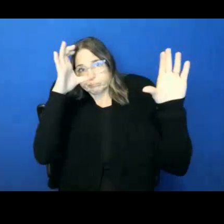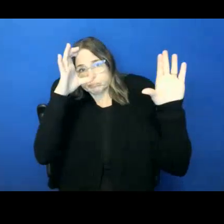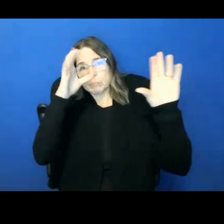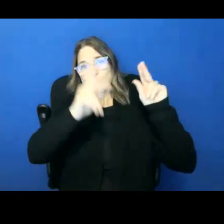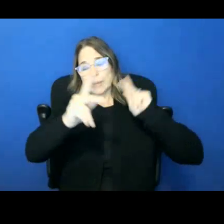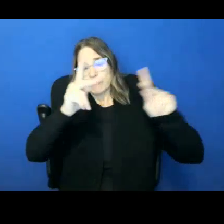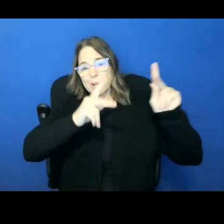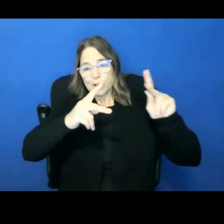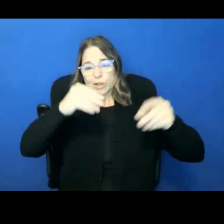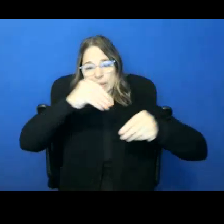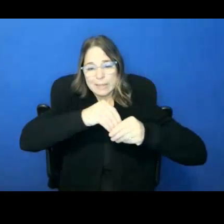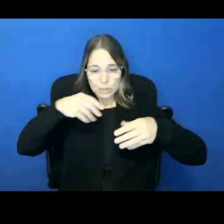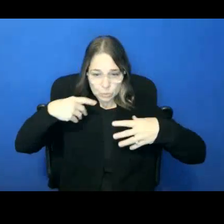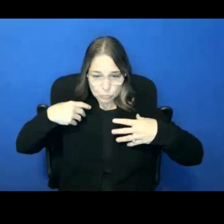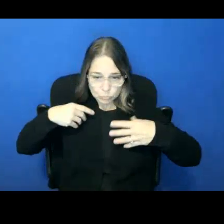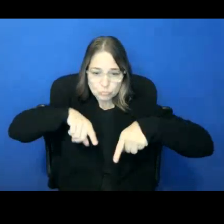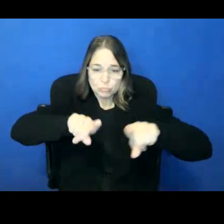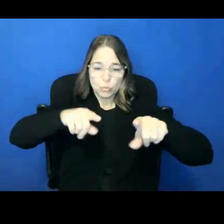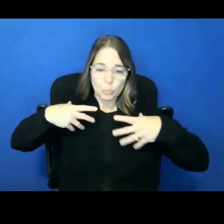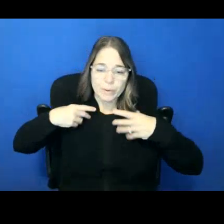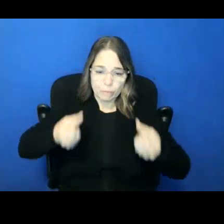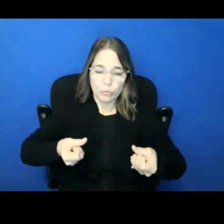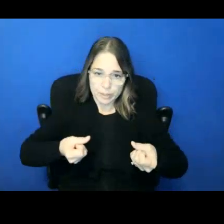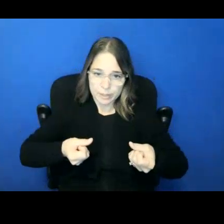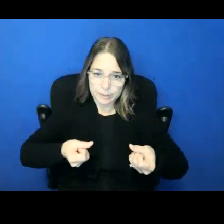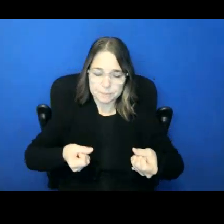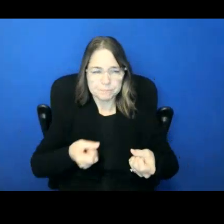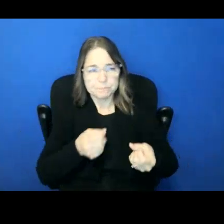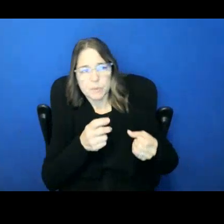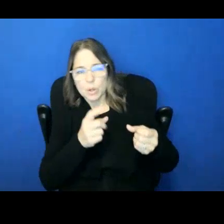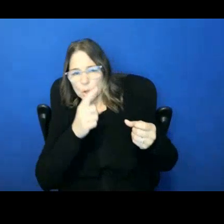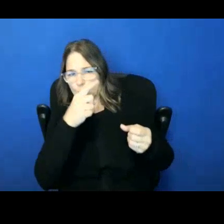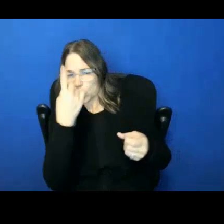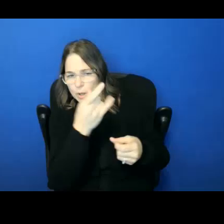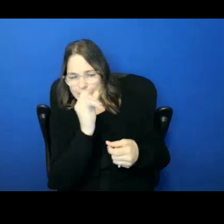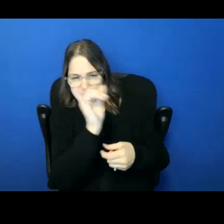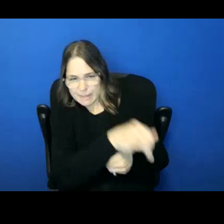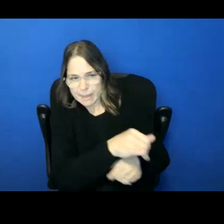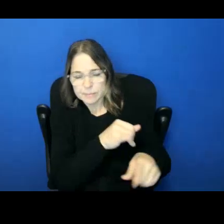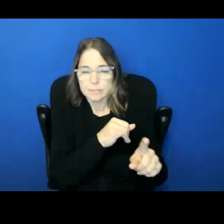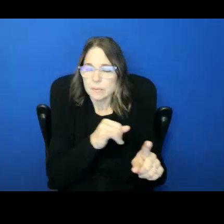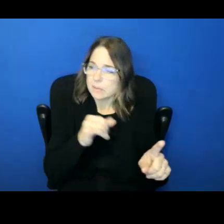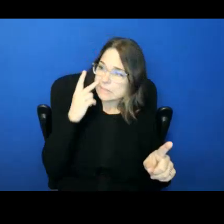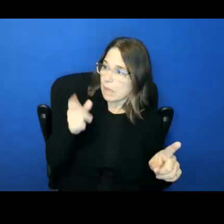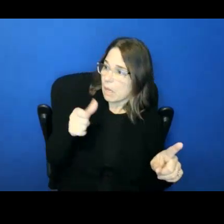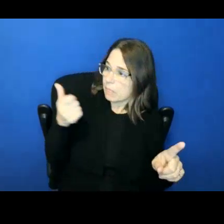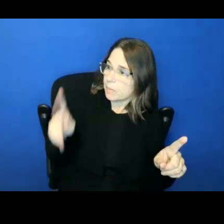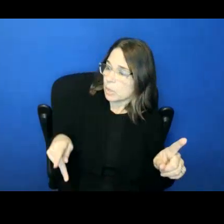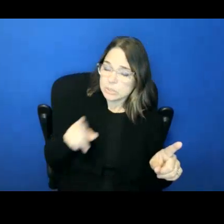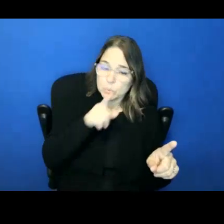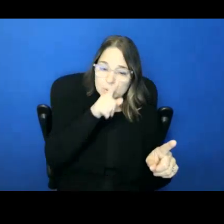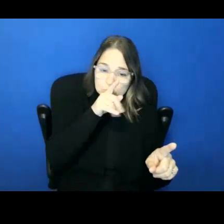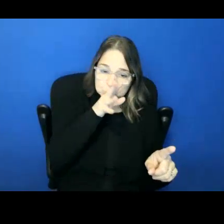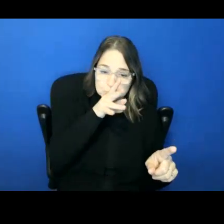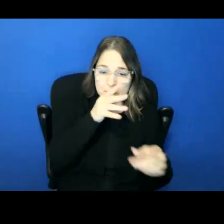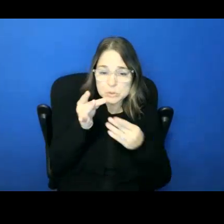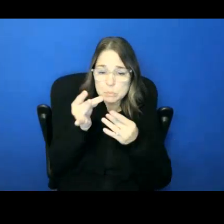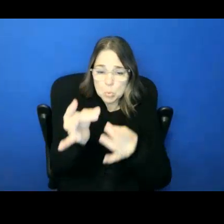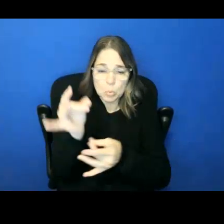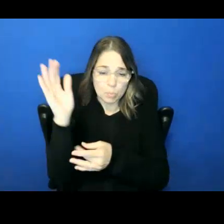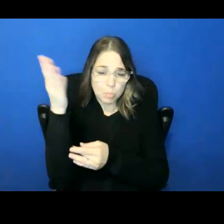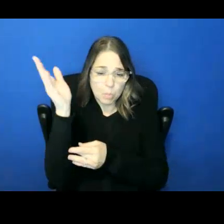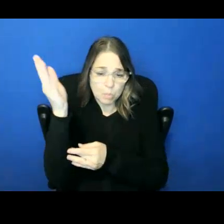are in recovery that you look one certain way, and then you see this person who's so articulate and just a